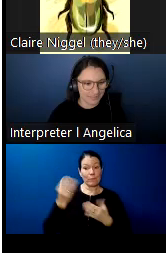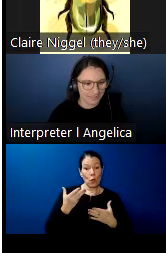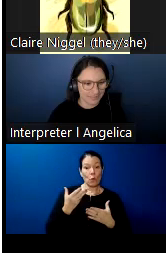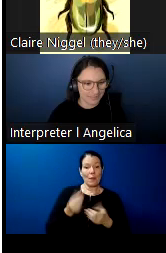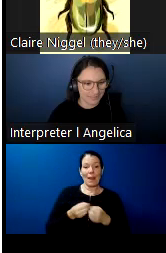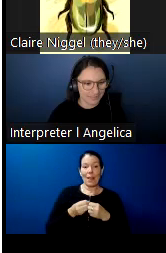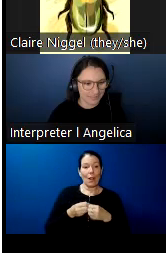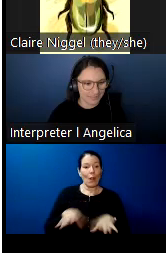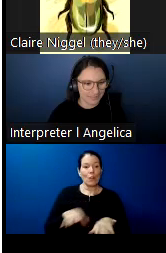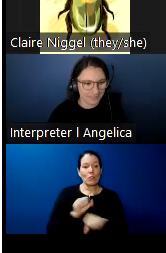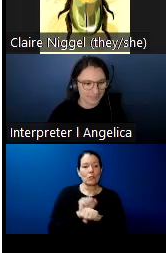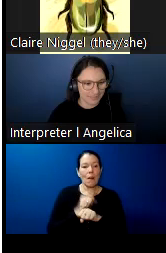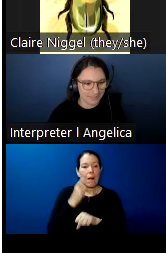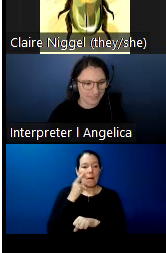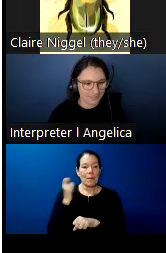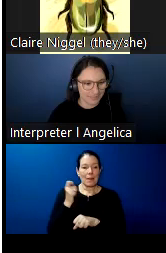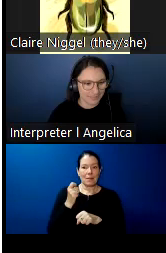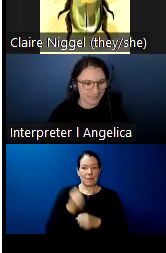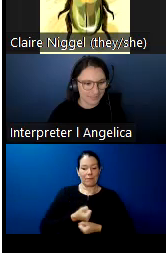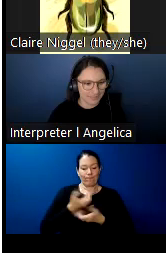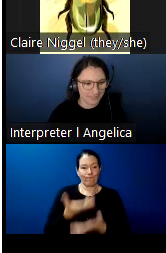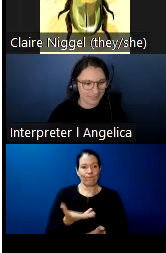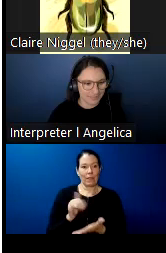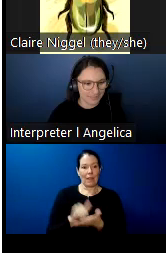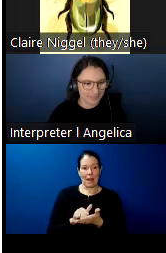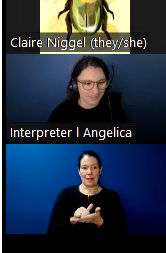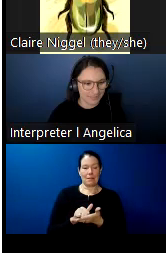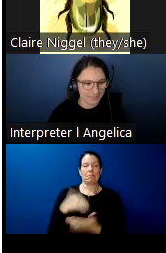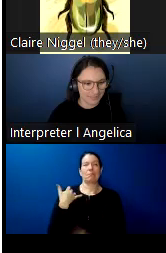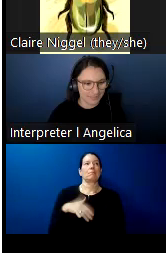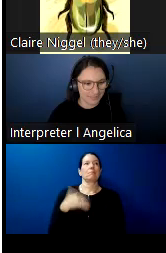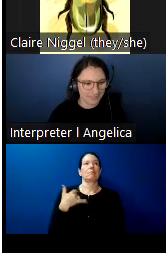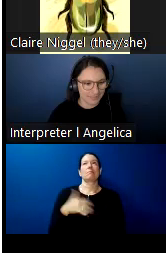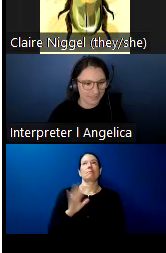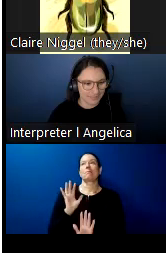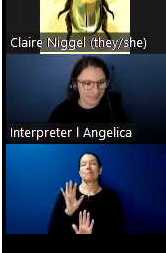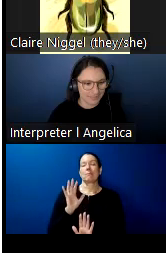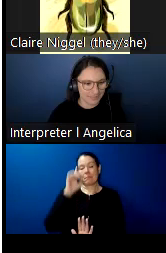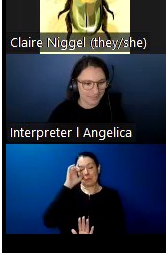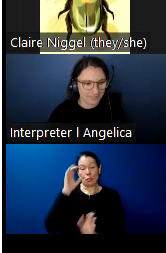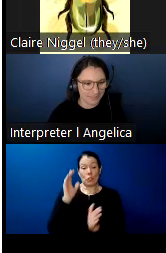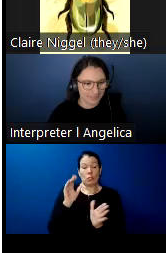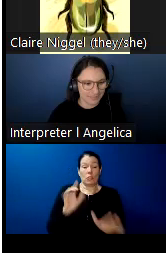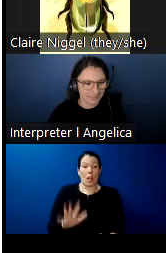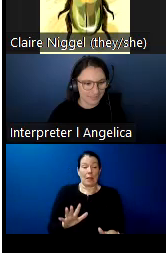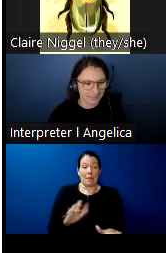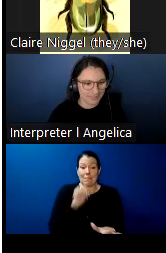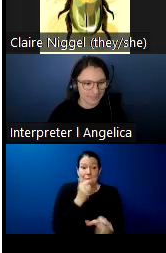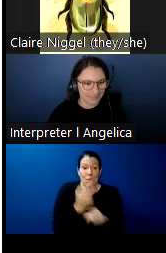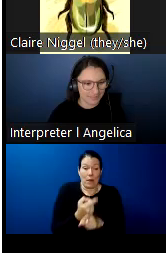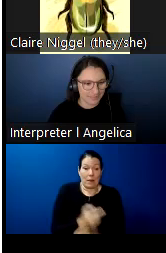their jobs as a result of disclosing it's just mind-boggling, and it's not right.